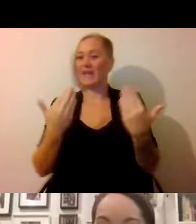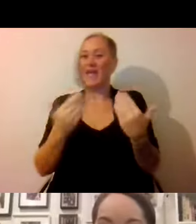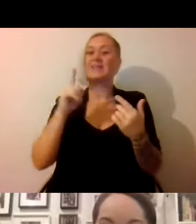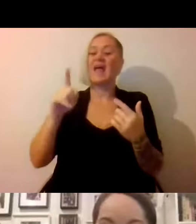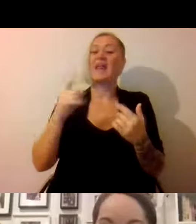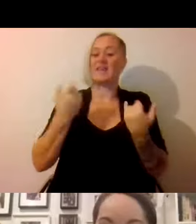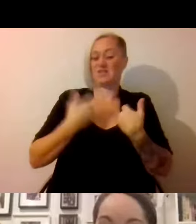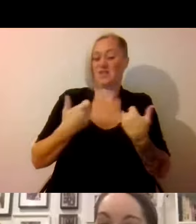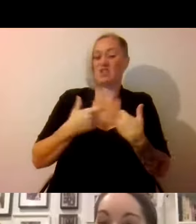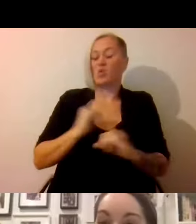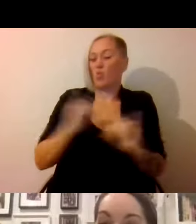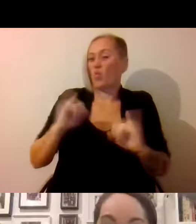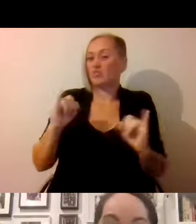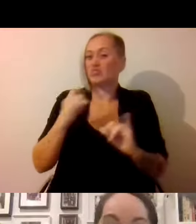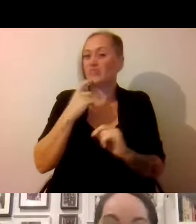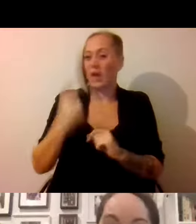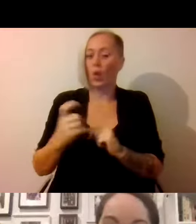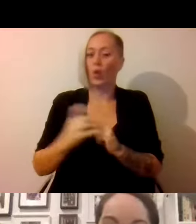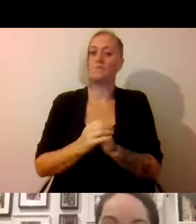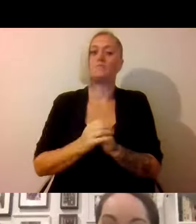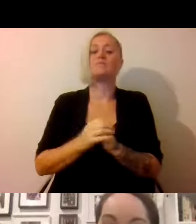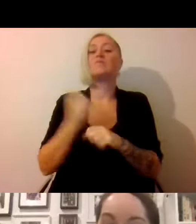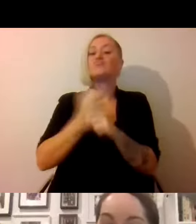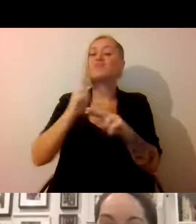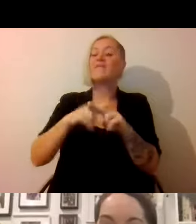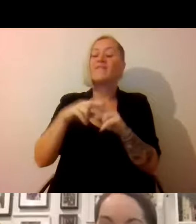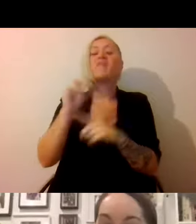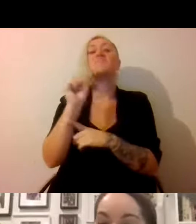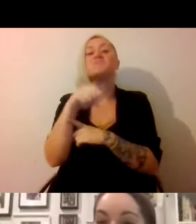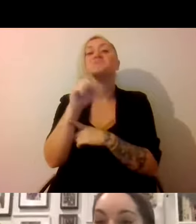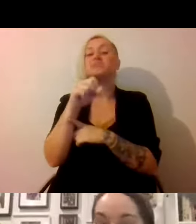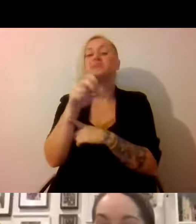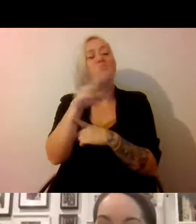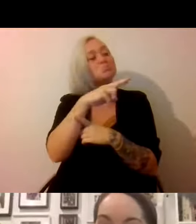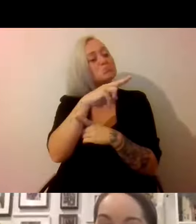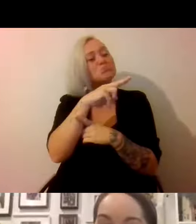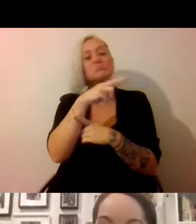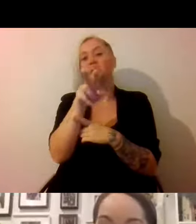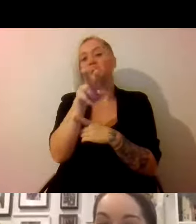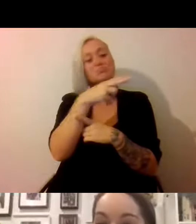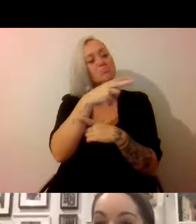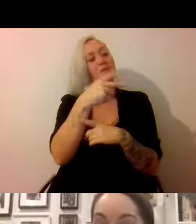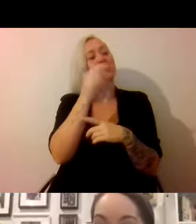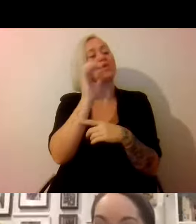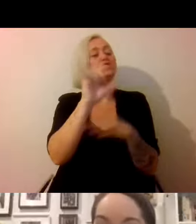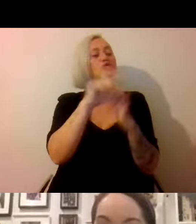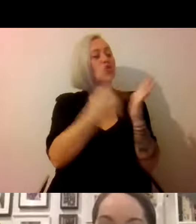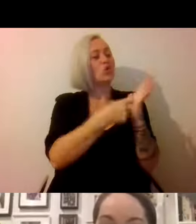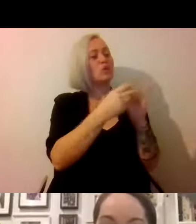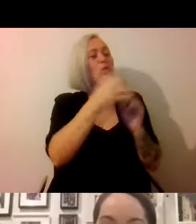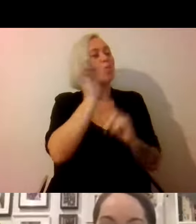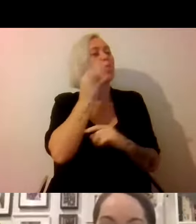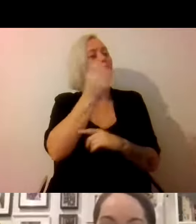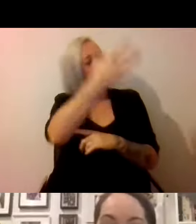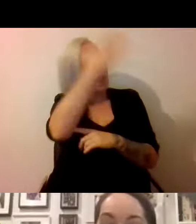critical. Grandpa nodded, moving his gaze between me and the white-haired physician standing at his